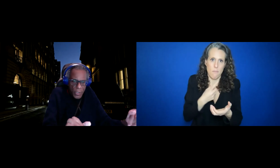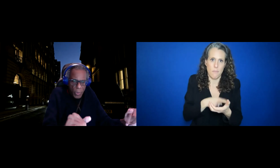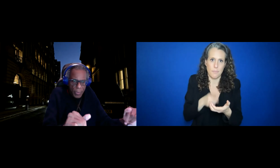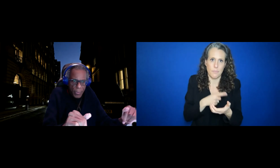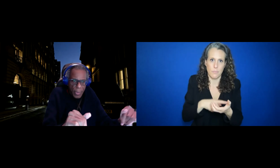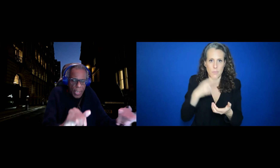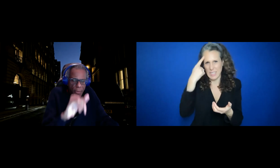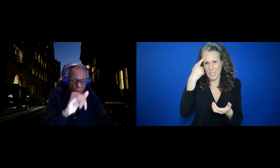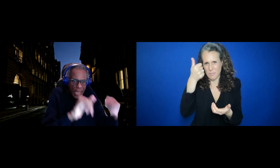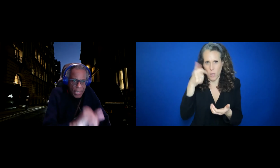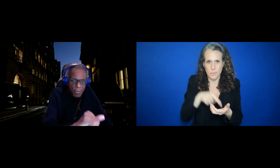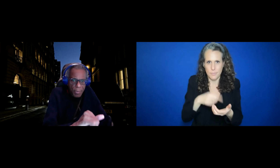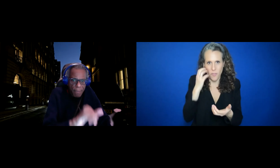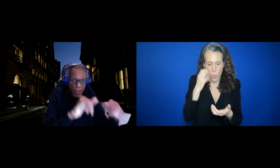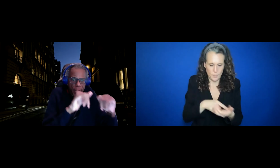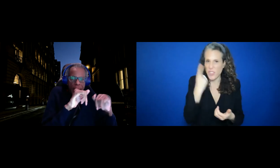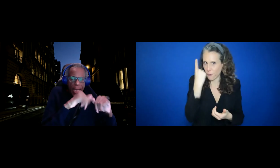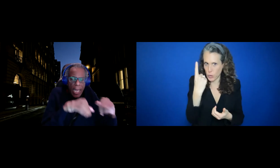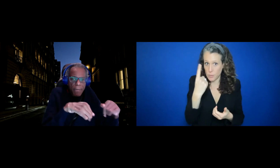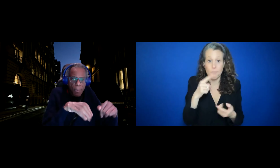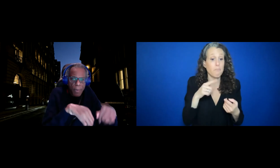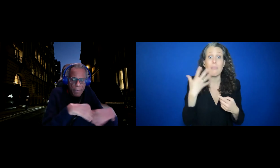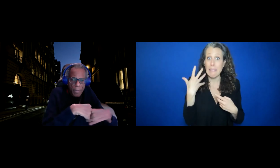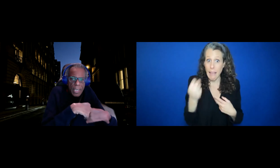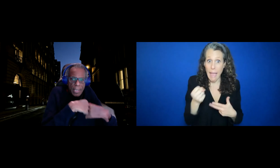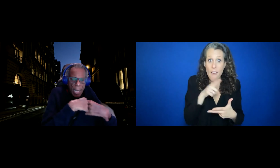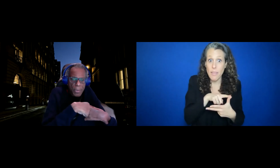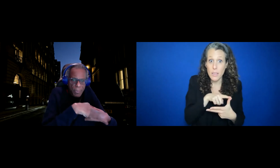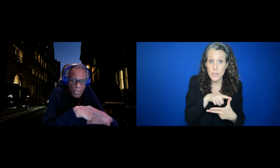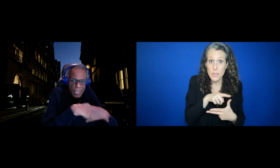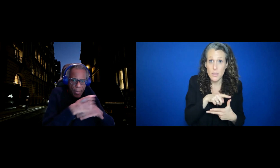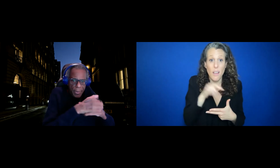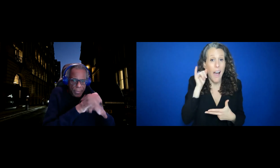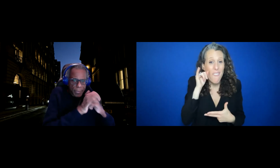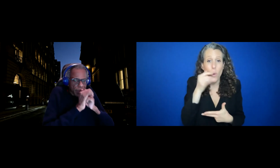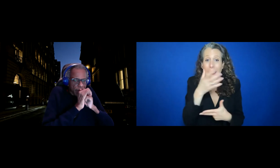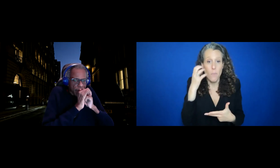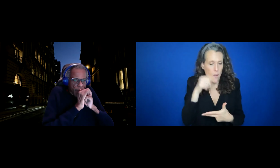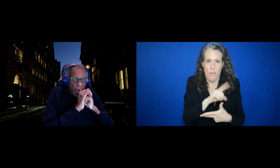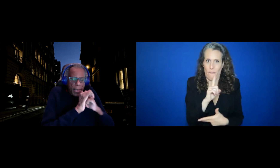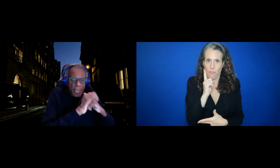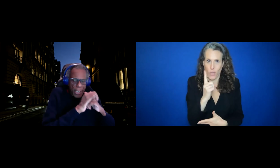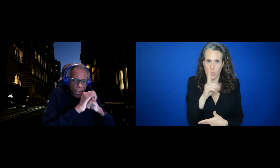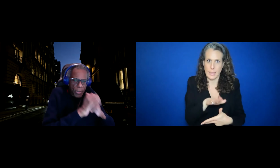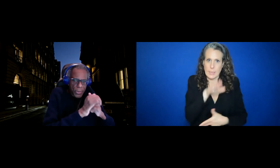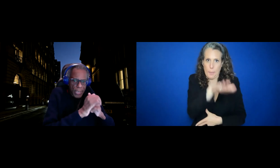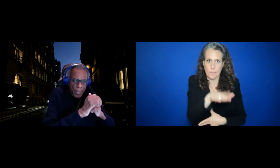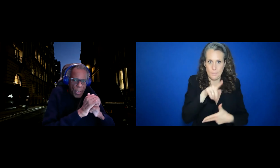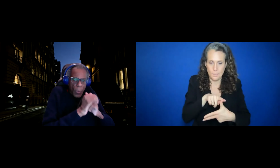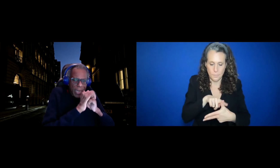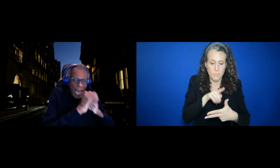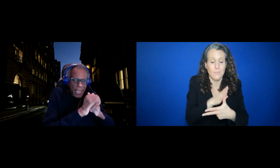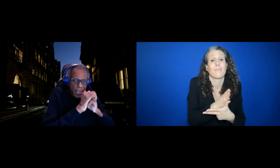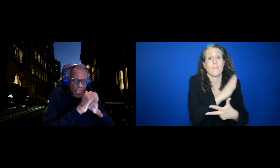was the very first one. So you've got access to a smartphone, any form of smartphone, that was the first step. The second crucial